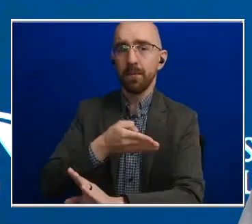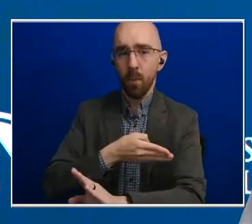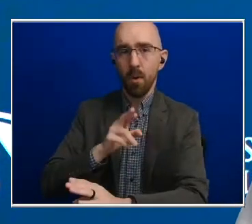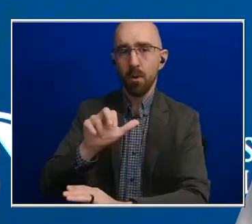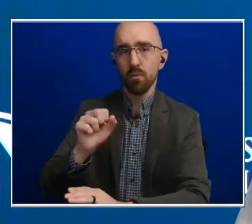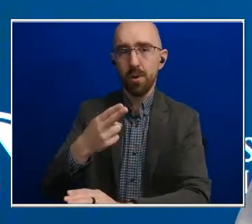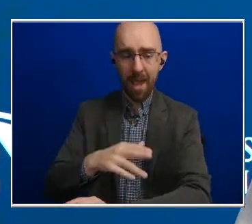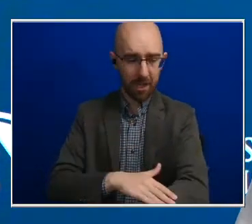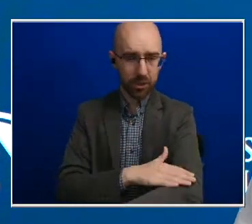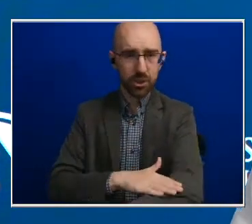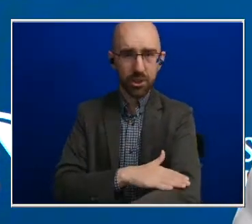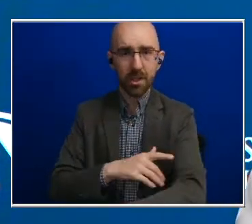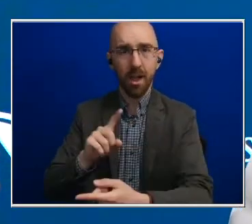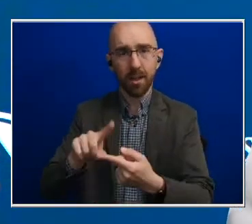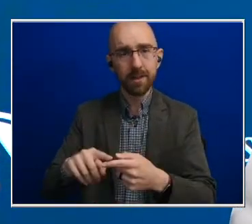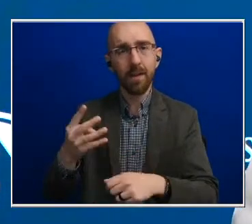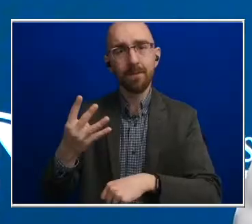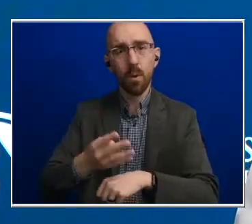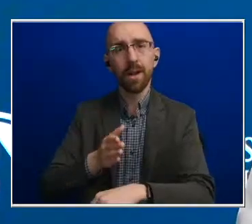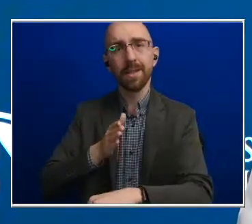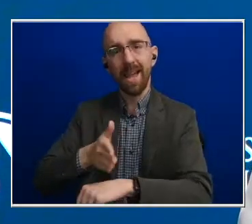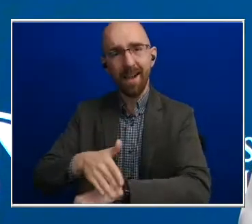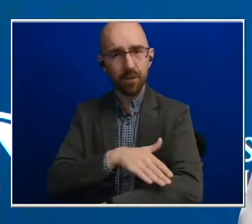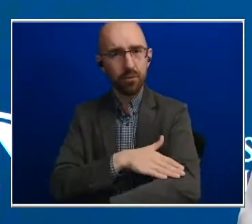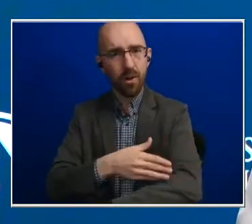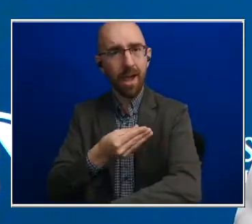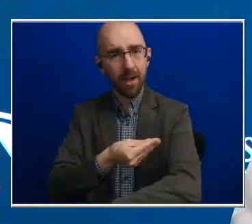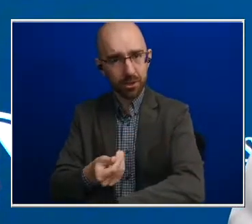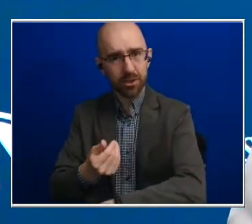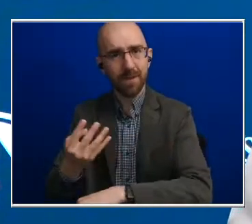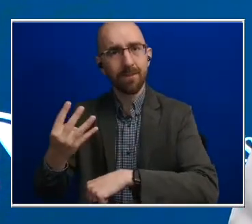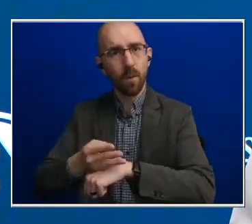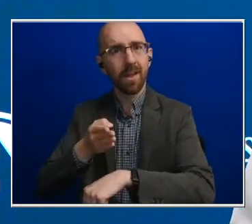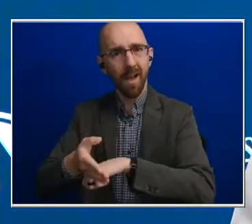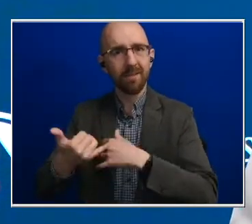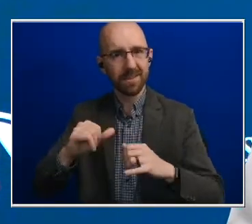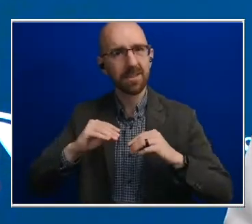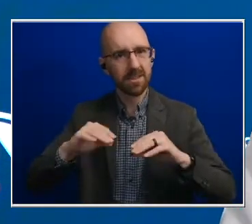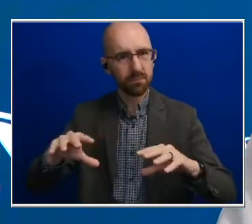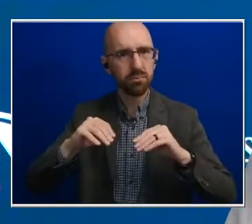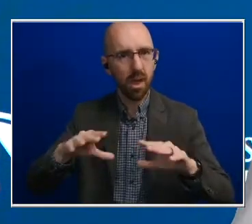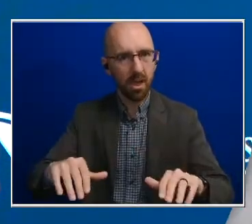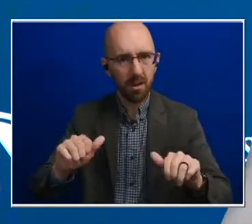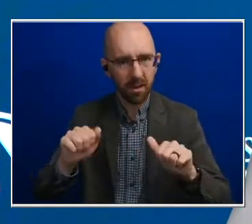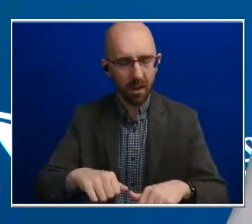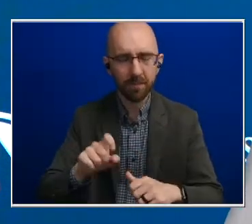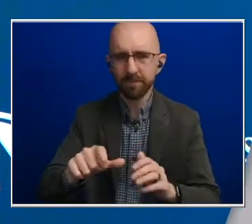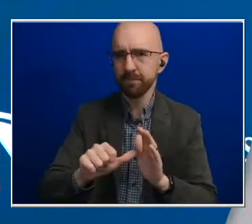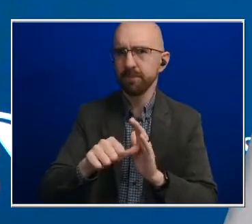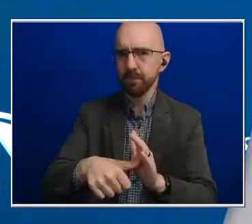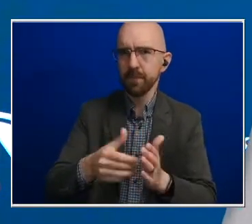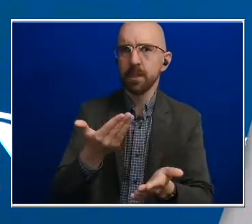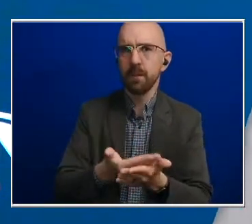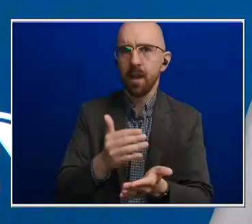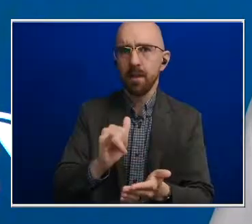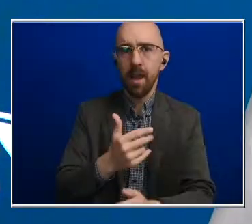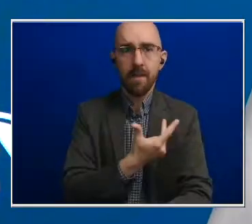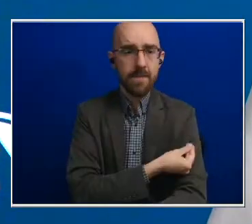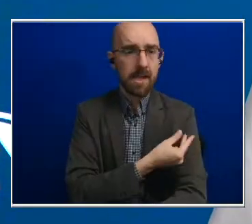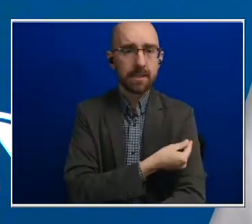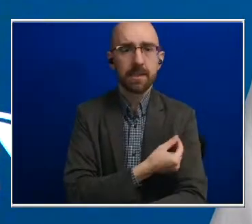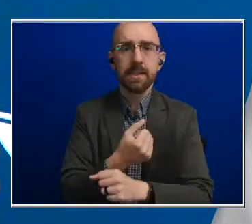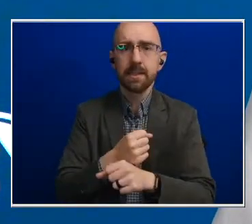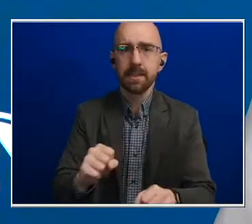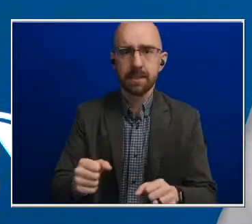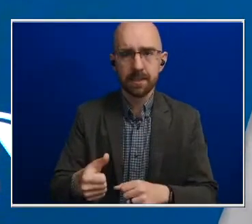days after the rash onset as well. And we should continue to emphasize the fact that the vaccine is the safest,